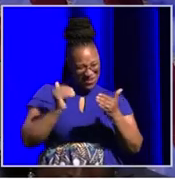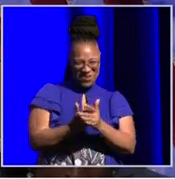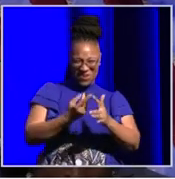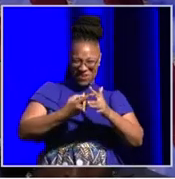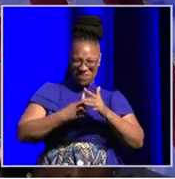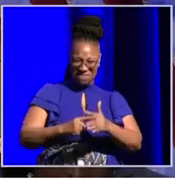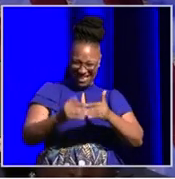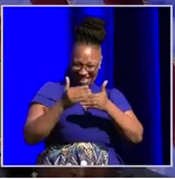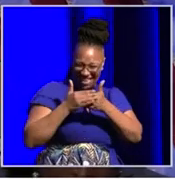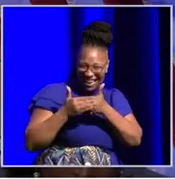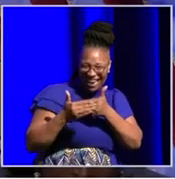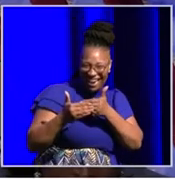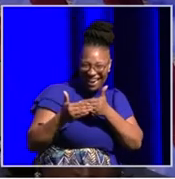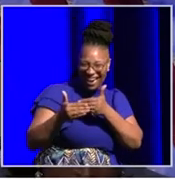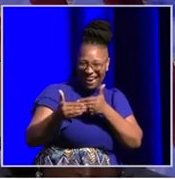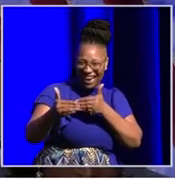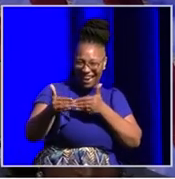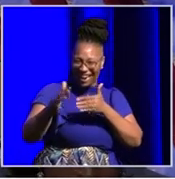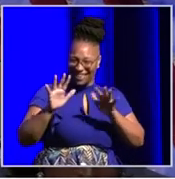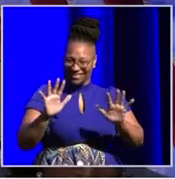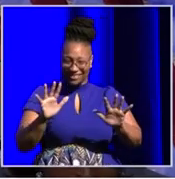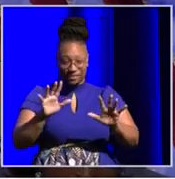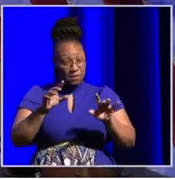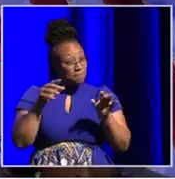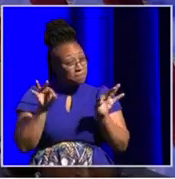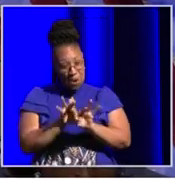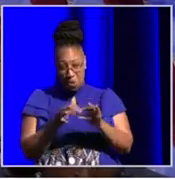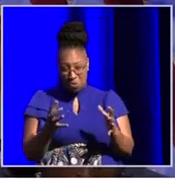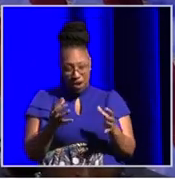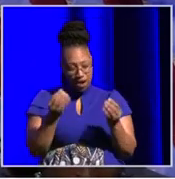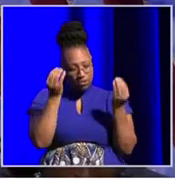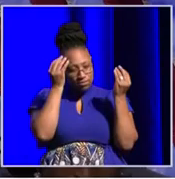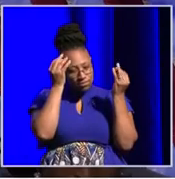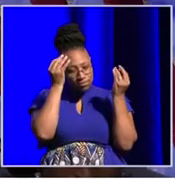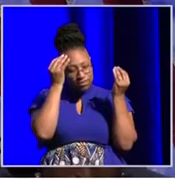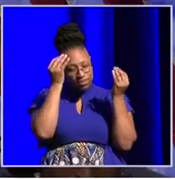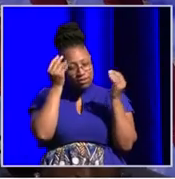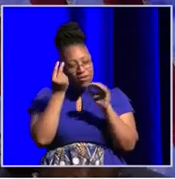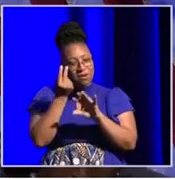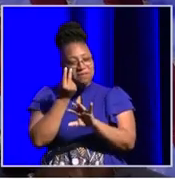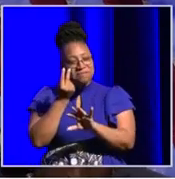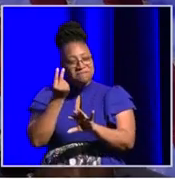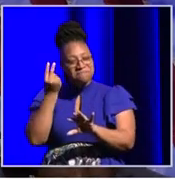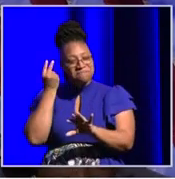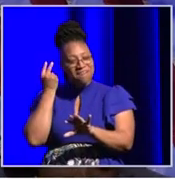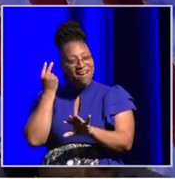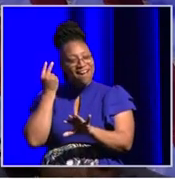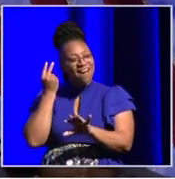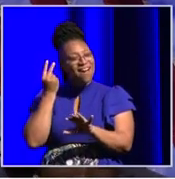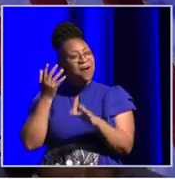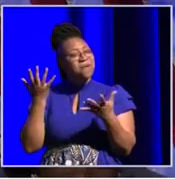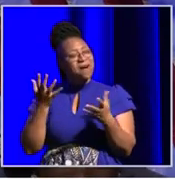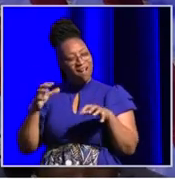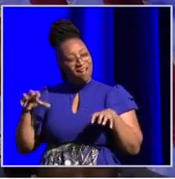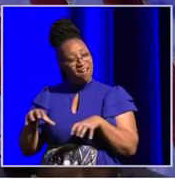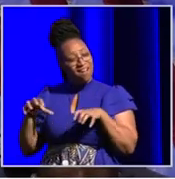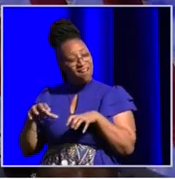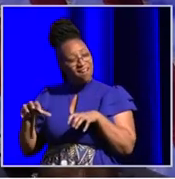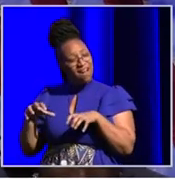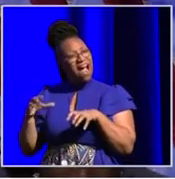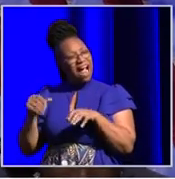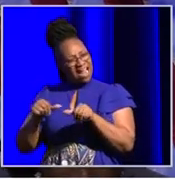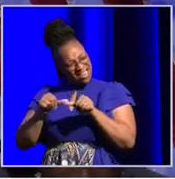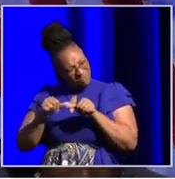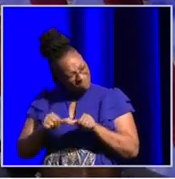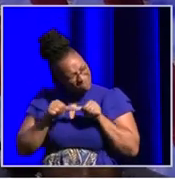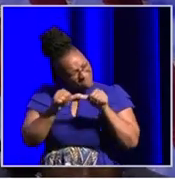should pause to measure what we've done, see the challenges ahead, and commit ourselves to chart a course together to meet them. And in doing so, we can't